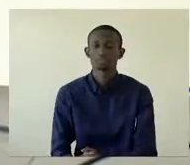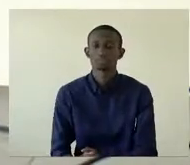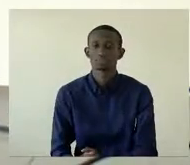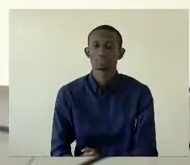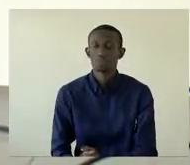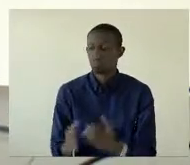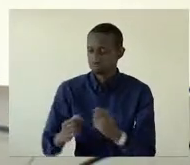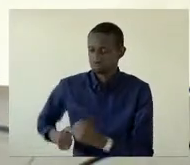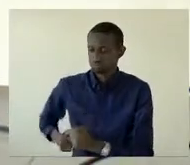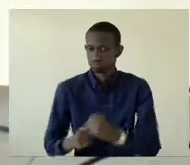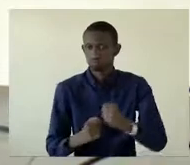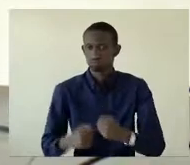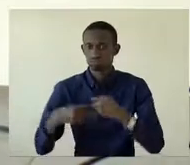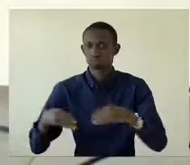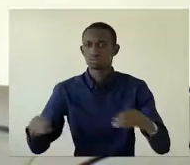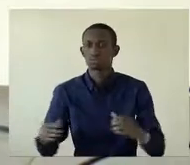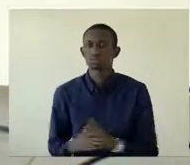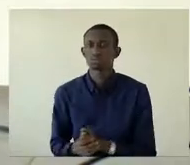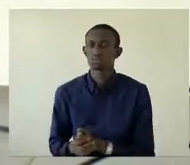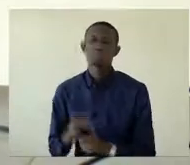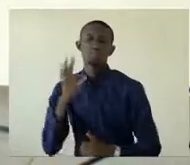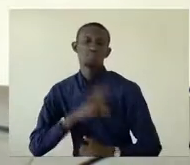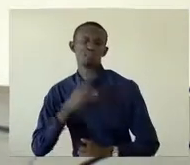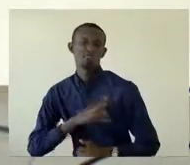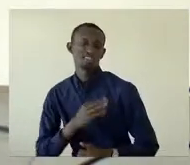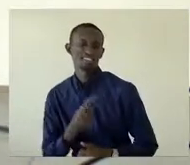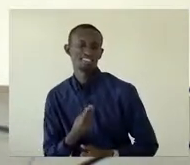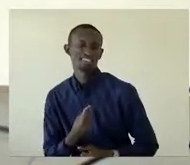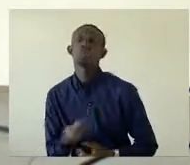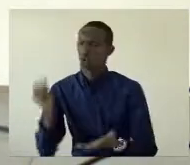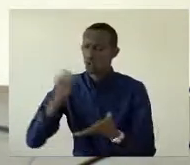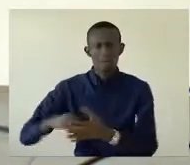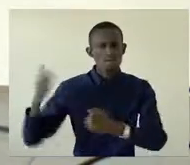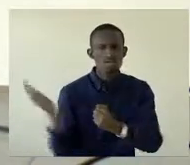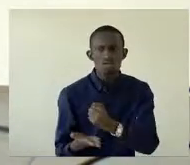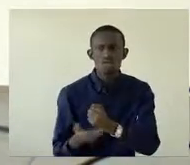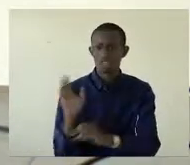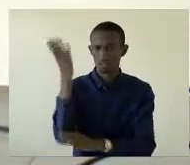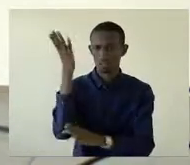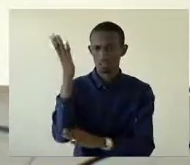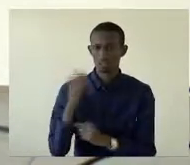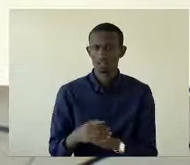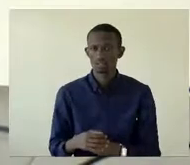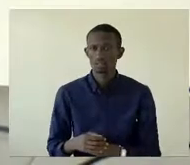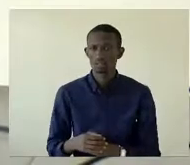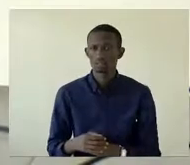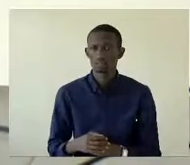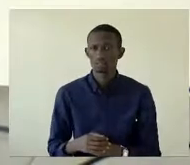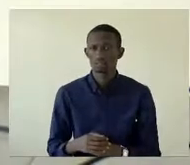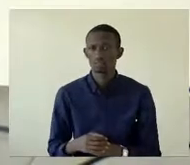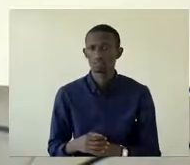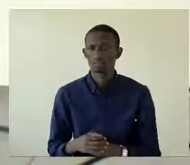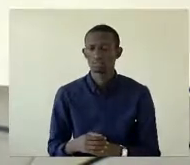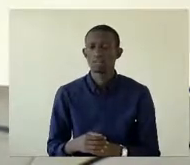have the furniture, break it down, cut other trees again, if the rate of formation and destruction